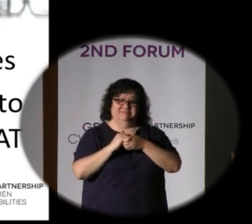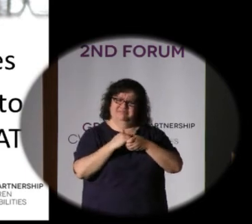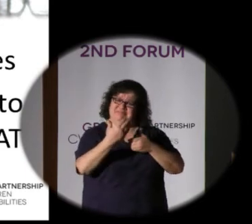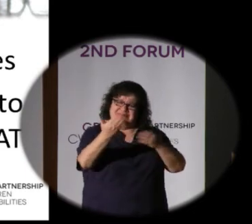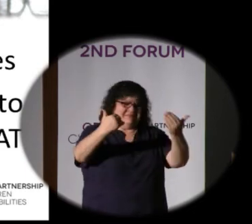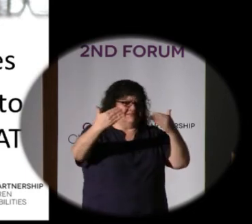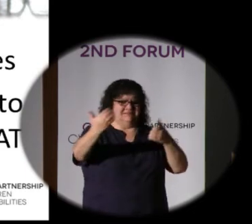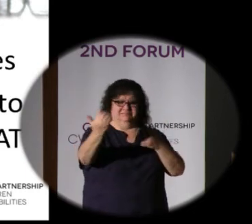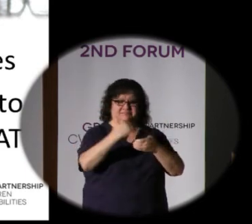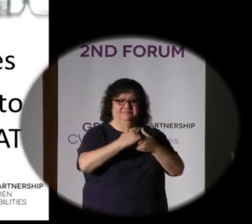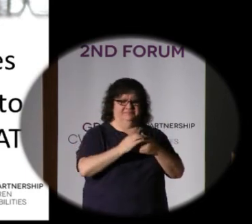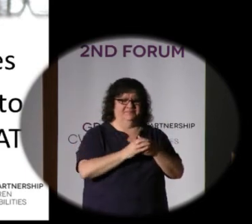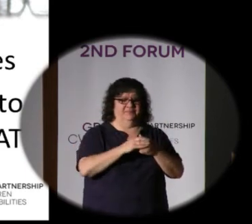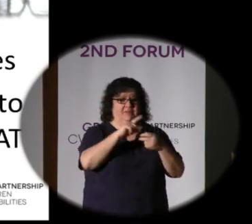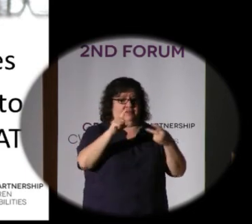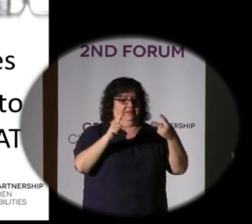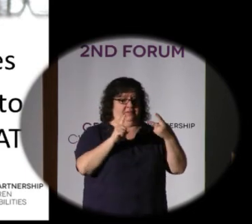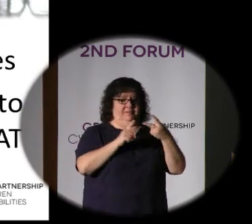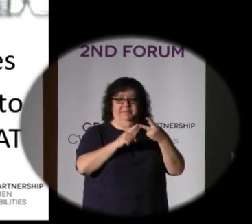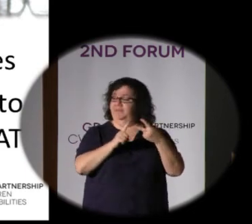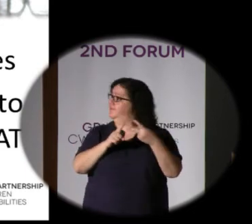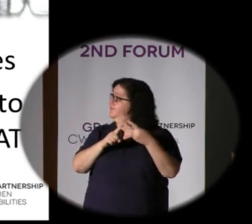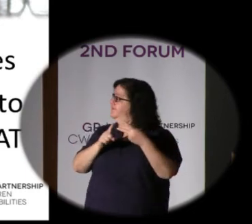peer reviewed, publish.